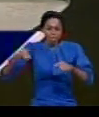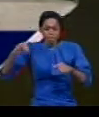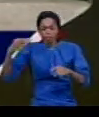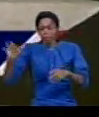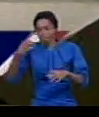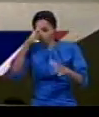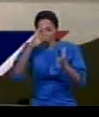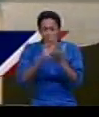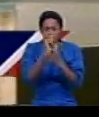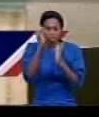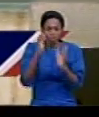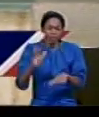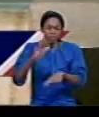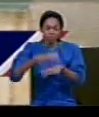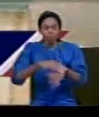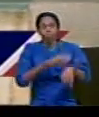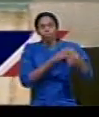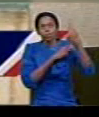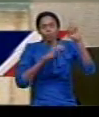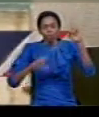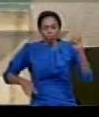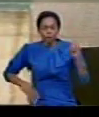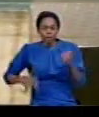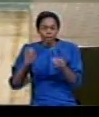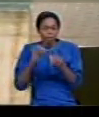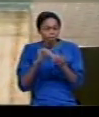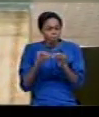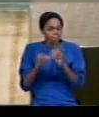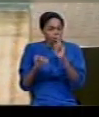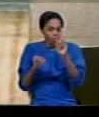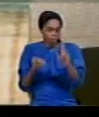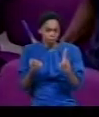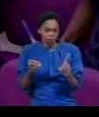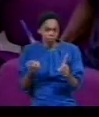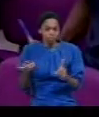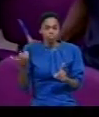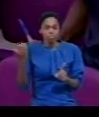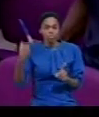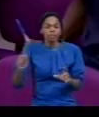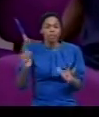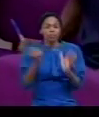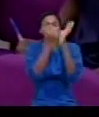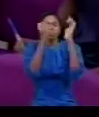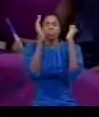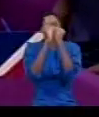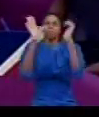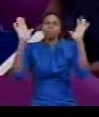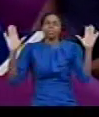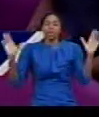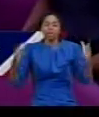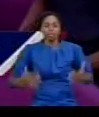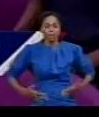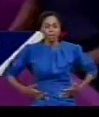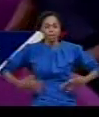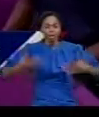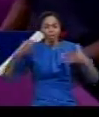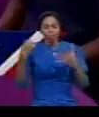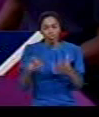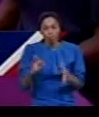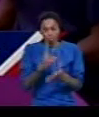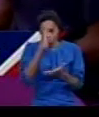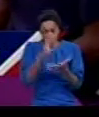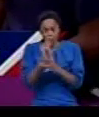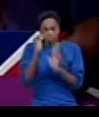Christ. Look at number one. Number one is the crucified life of believers in Christ. Come to